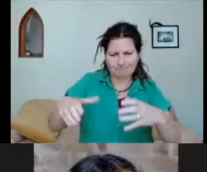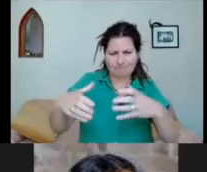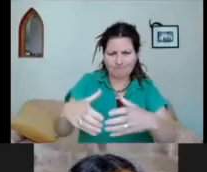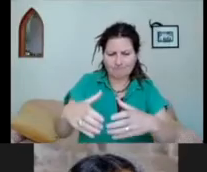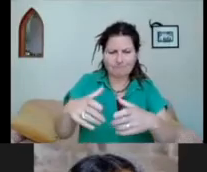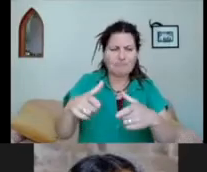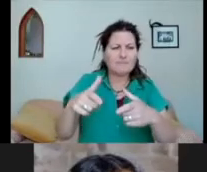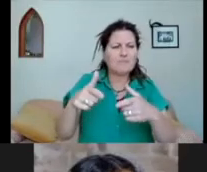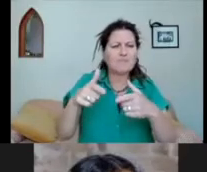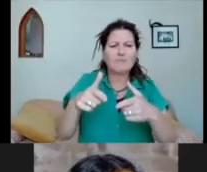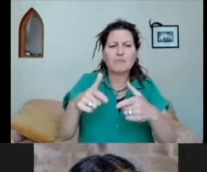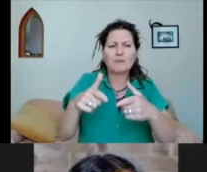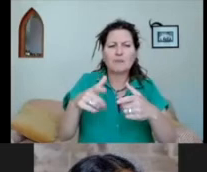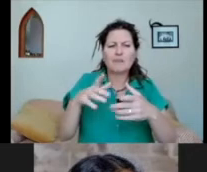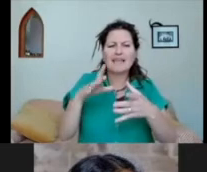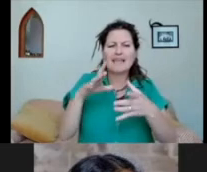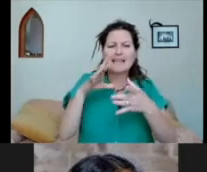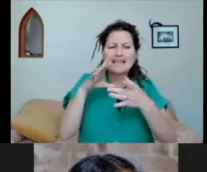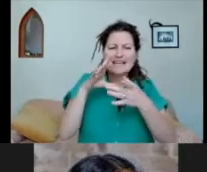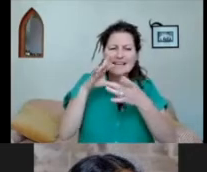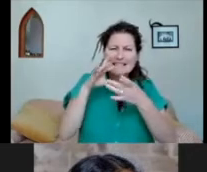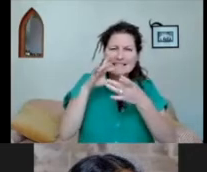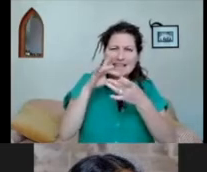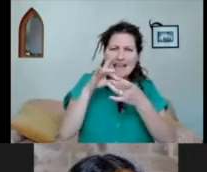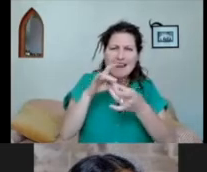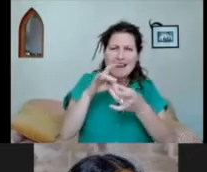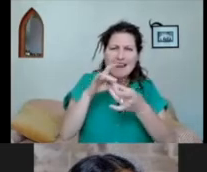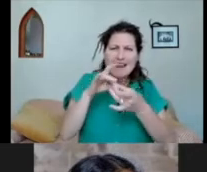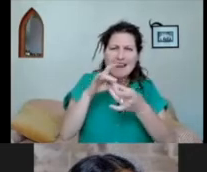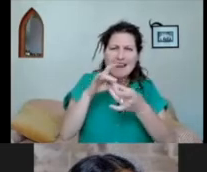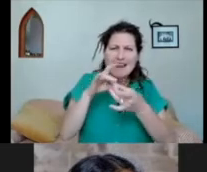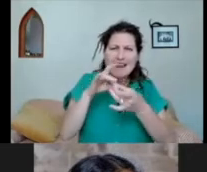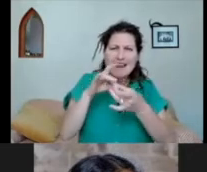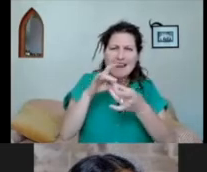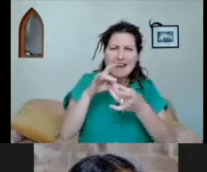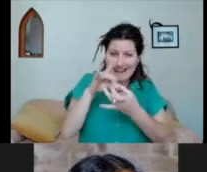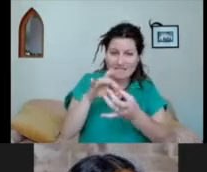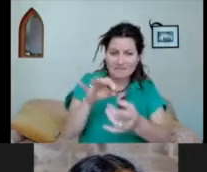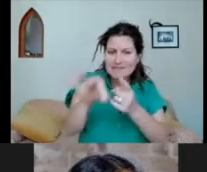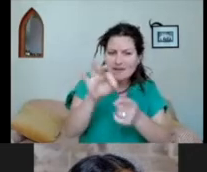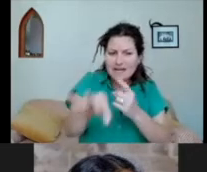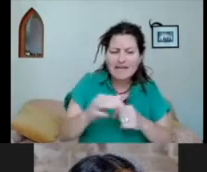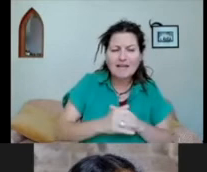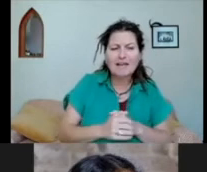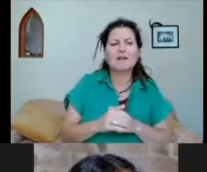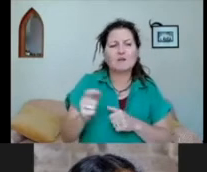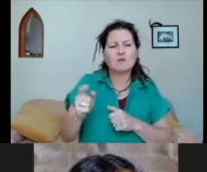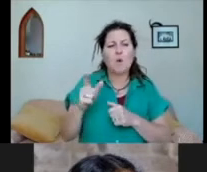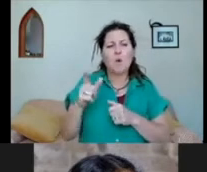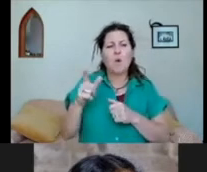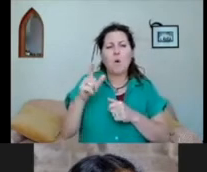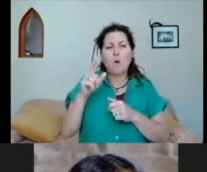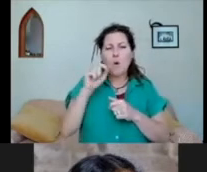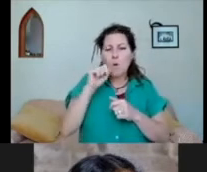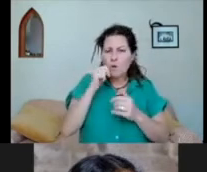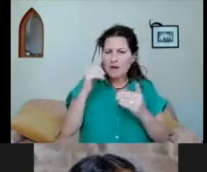linked, it's all about access, but it's linked to that setting specifically. Would it fit the